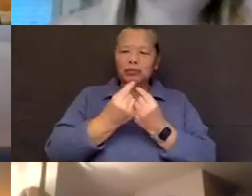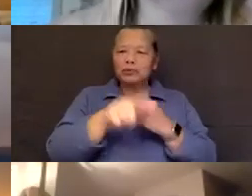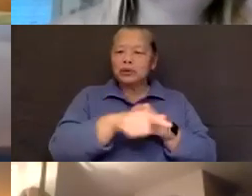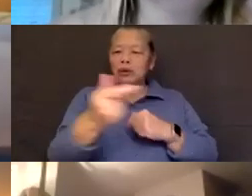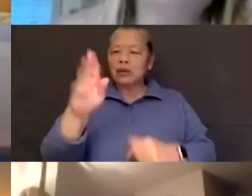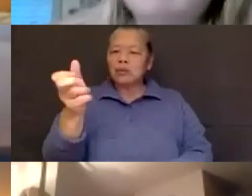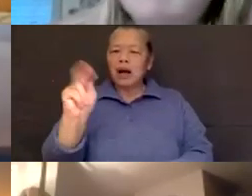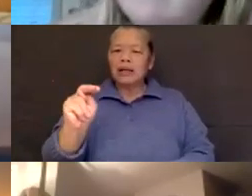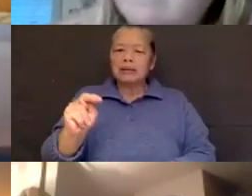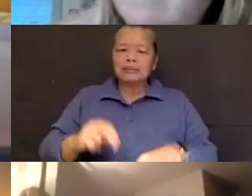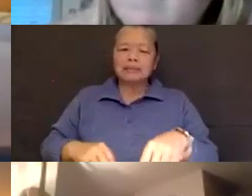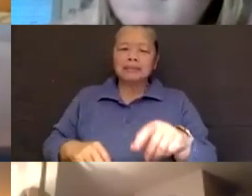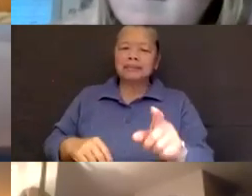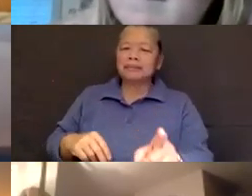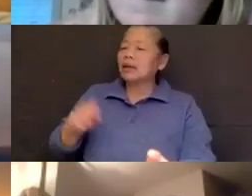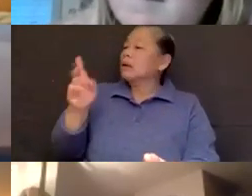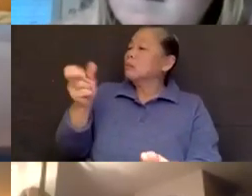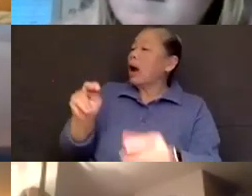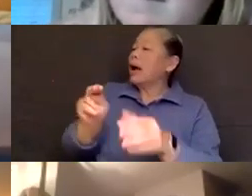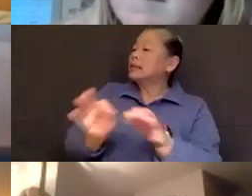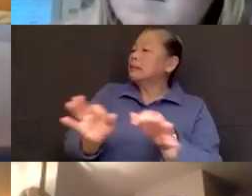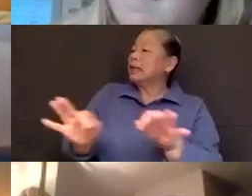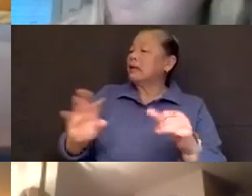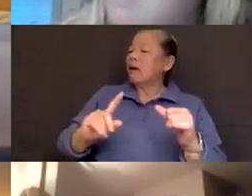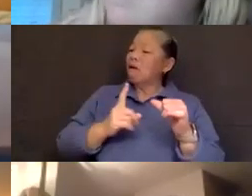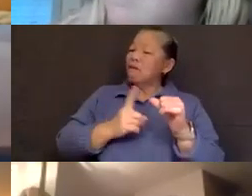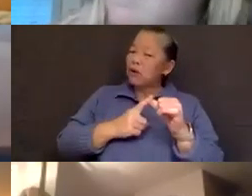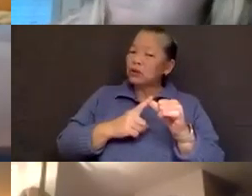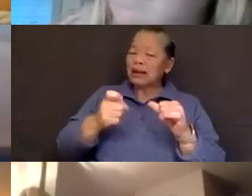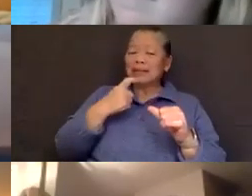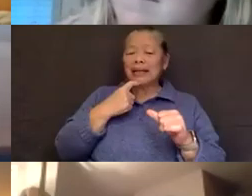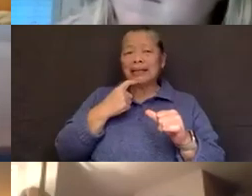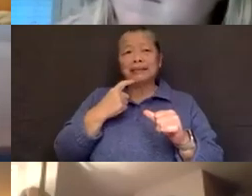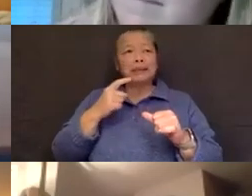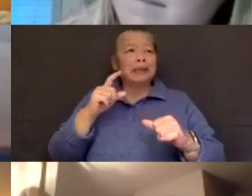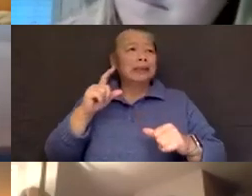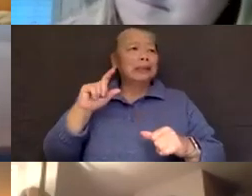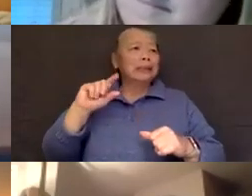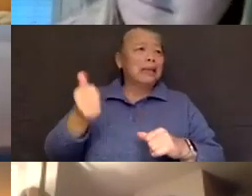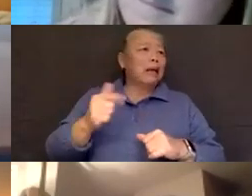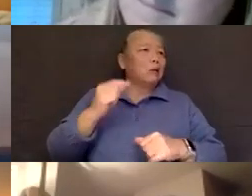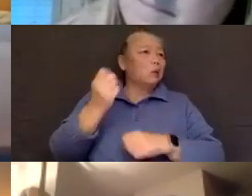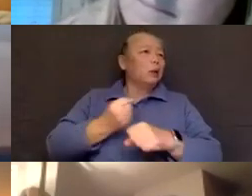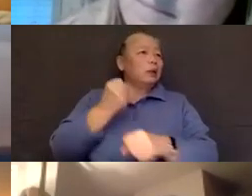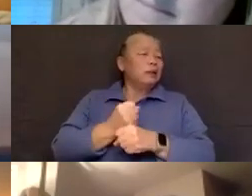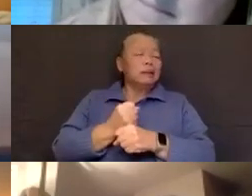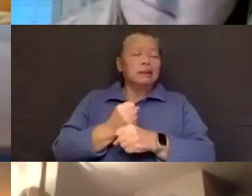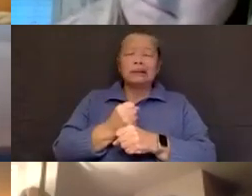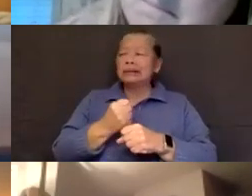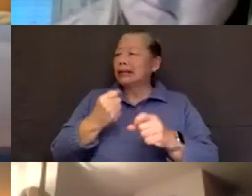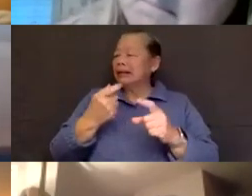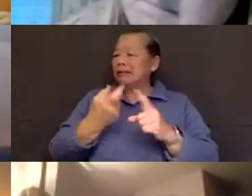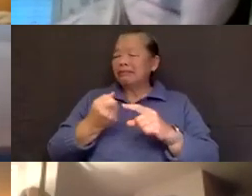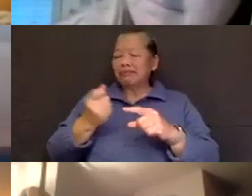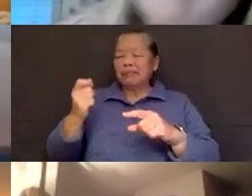I got a bit. For me, first off, I had to say that it's been decades since I've been to seminary, and so BIPOC was a new term for me,